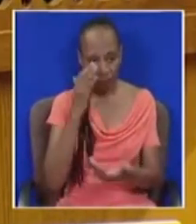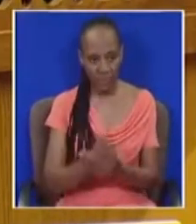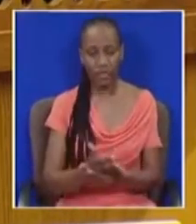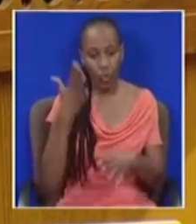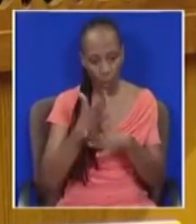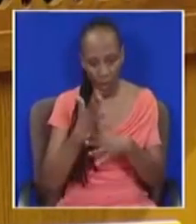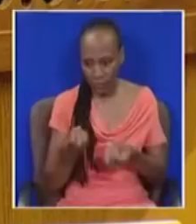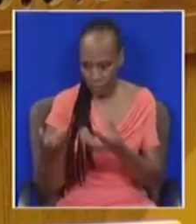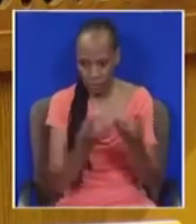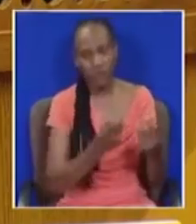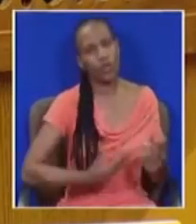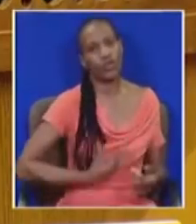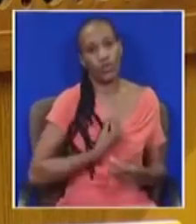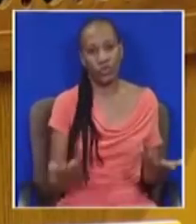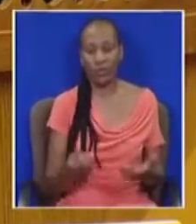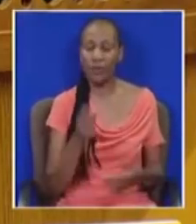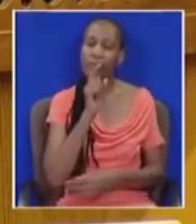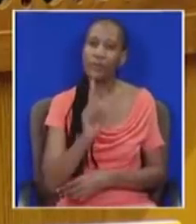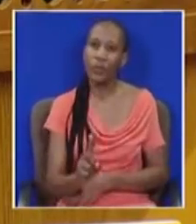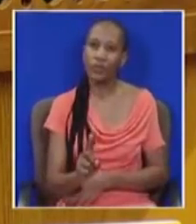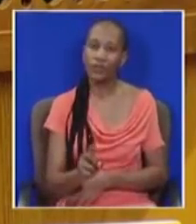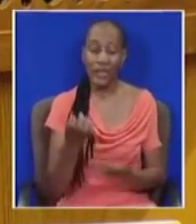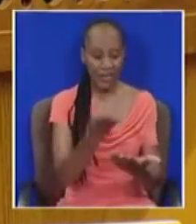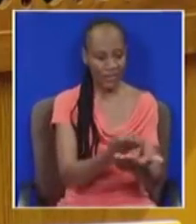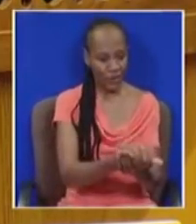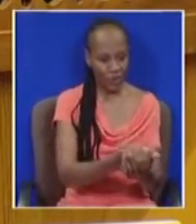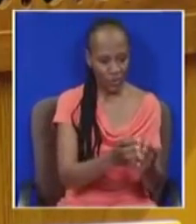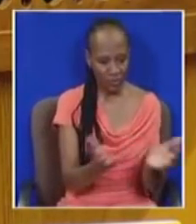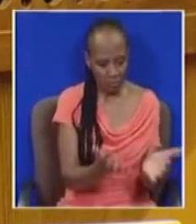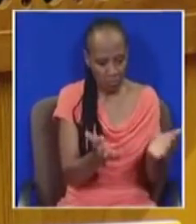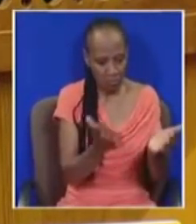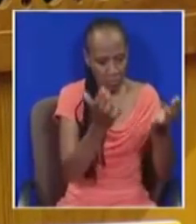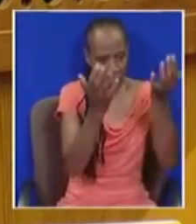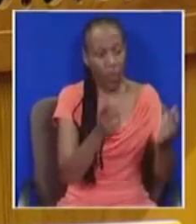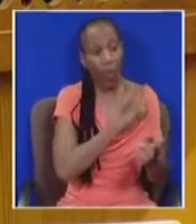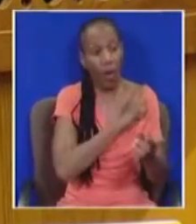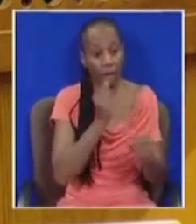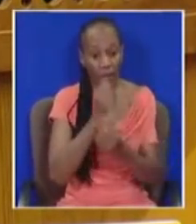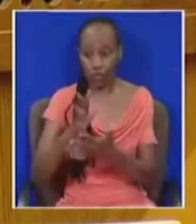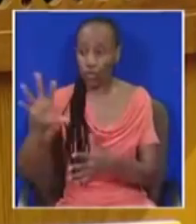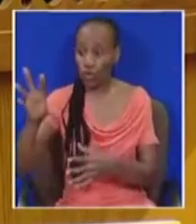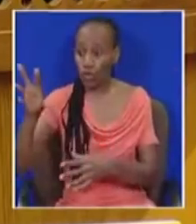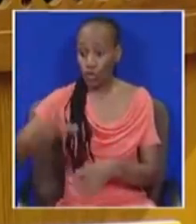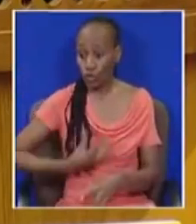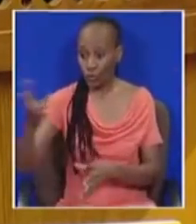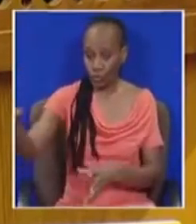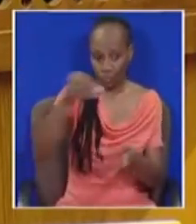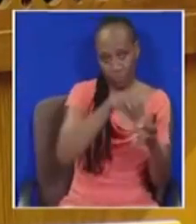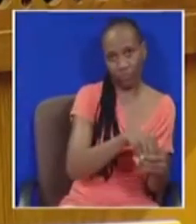them to do. And this means that we have to grow our economy at the rate required to absorb young people into the labor